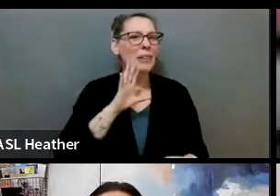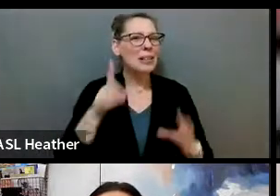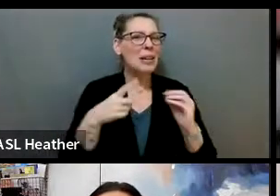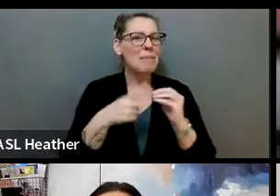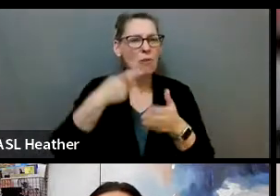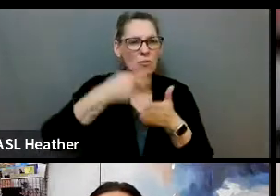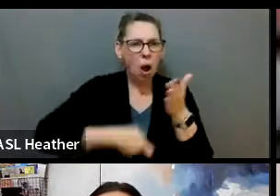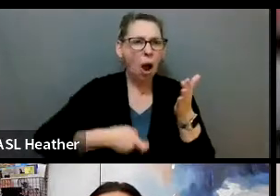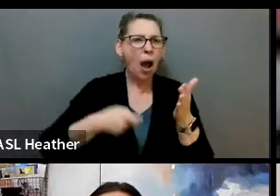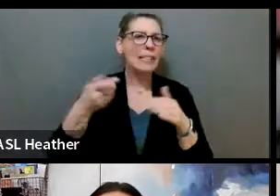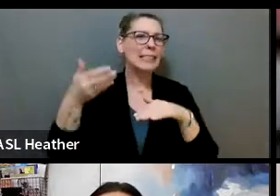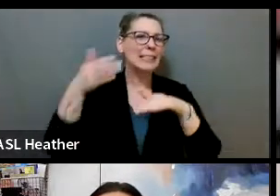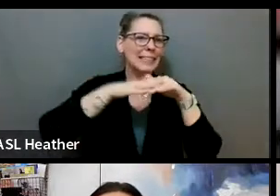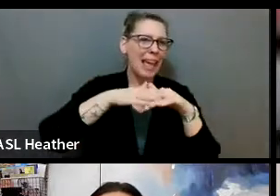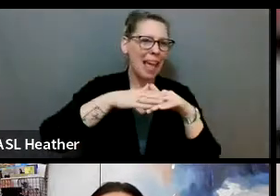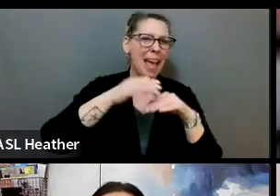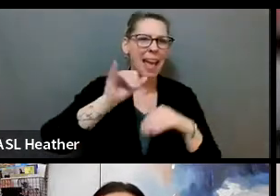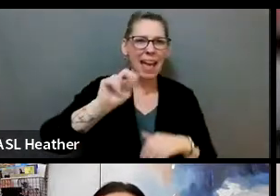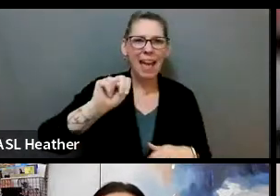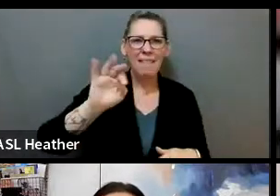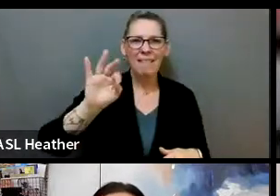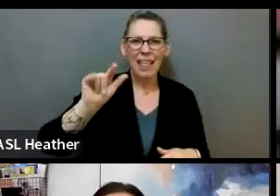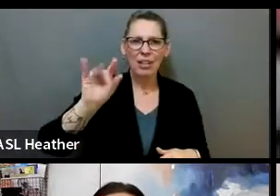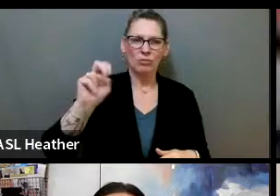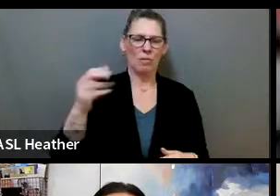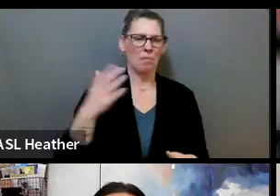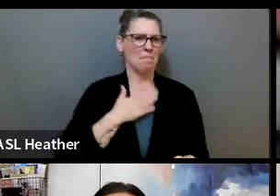inflation and affecting the prices. I was under the impression that